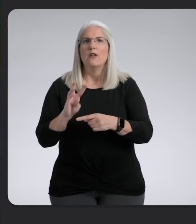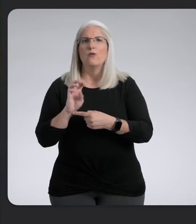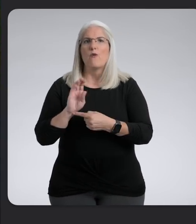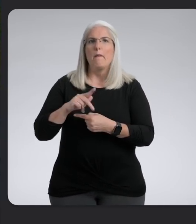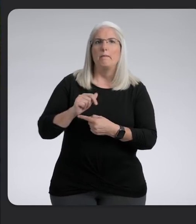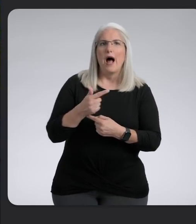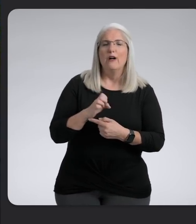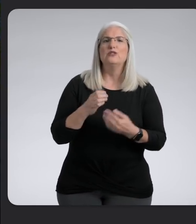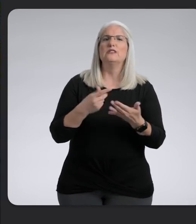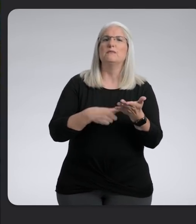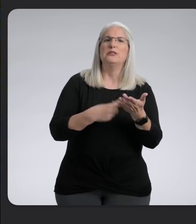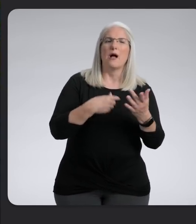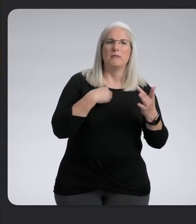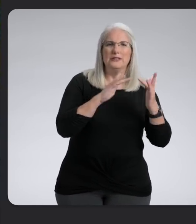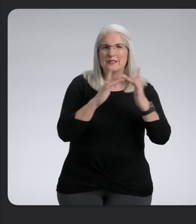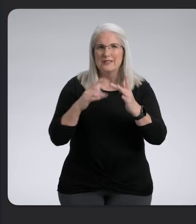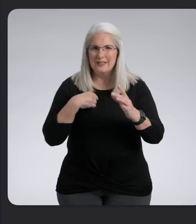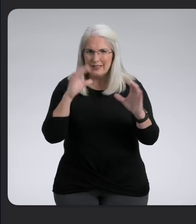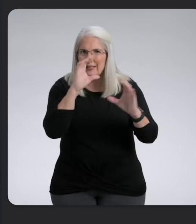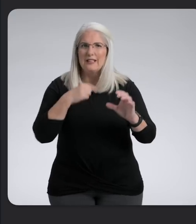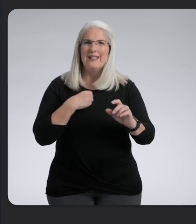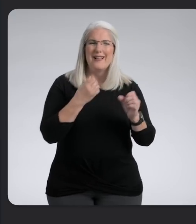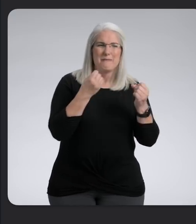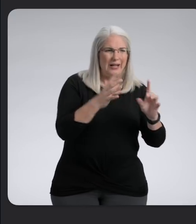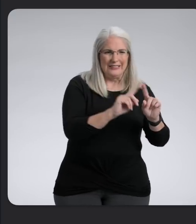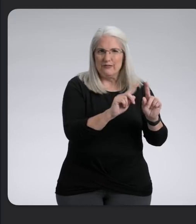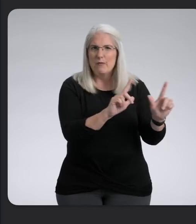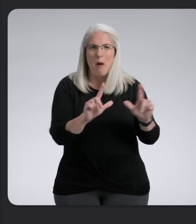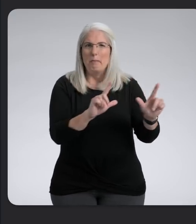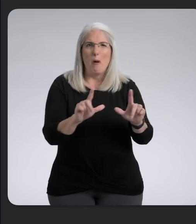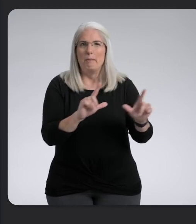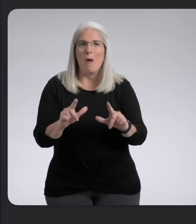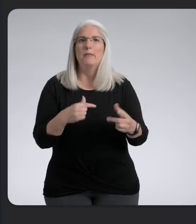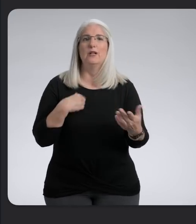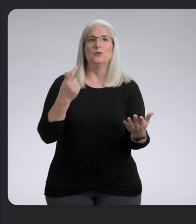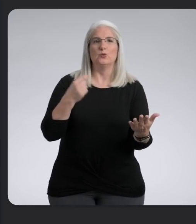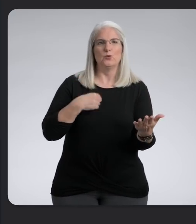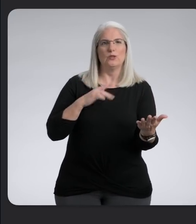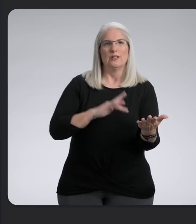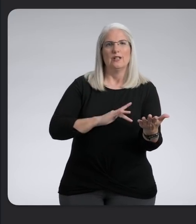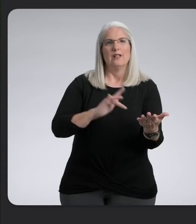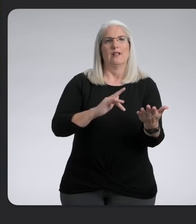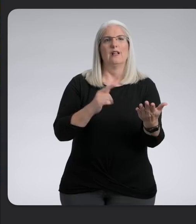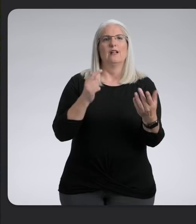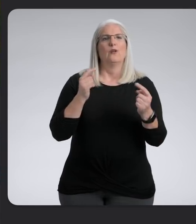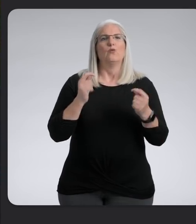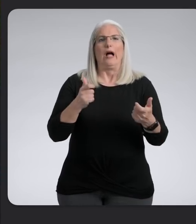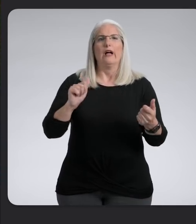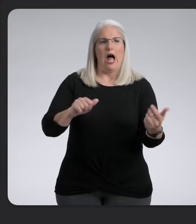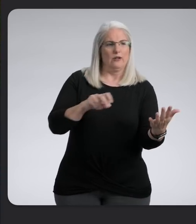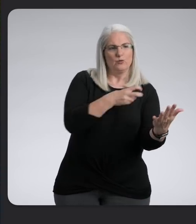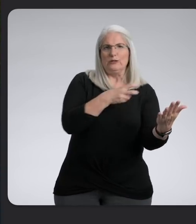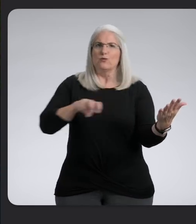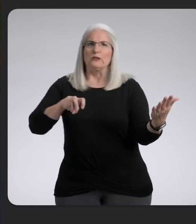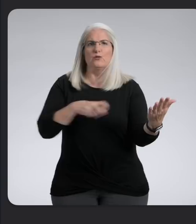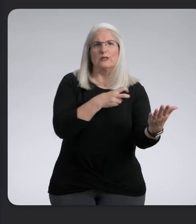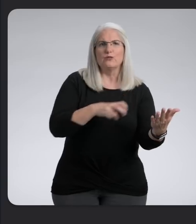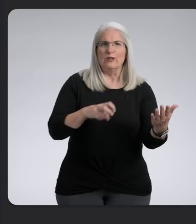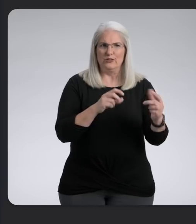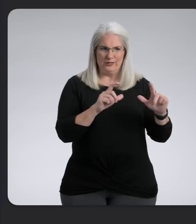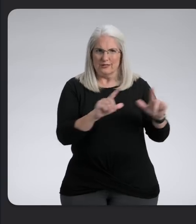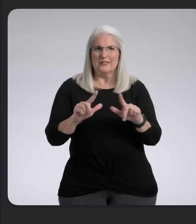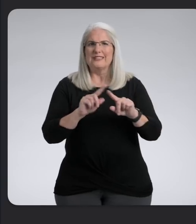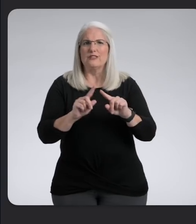in split view paired with other apps. And now I can just tap to quickly switch between them. I can also add or remove windows